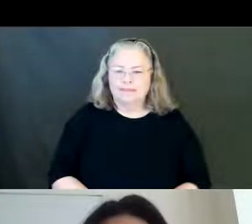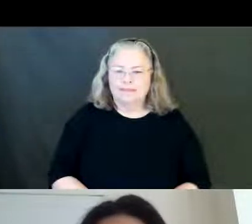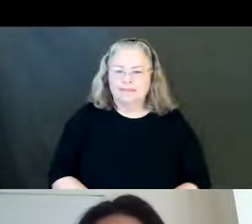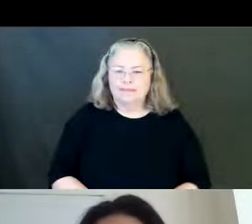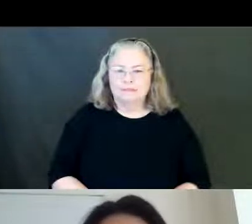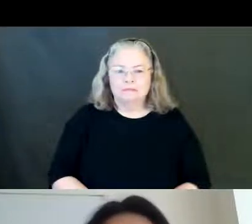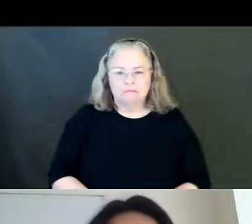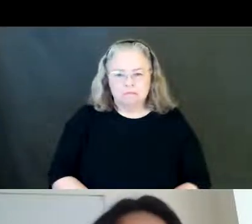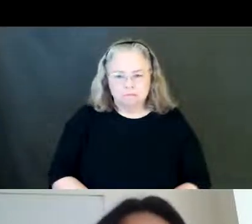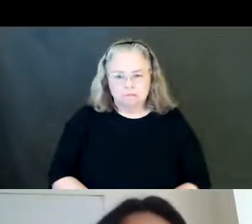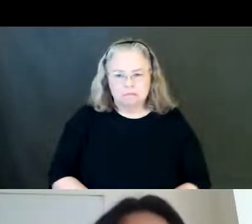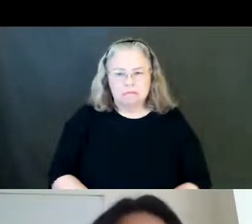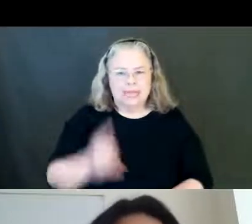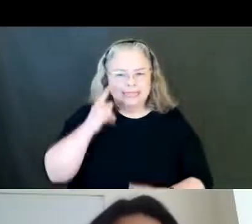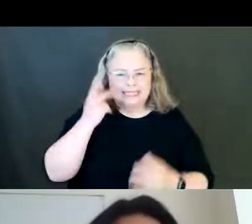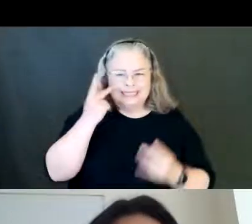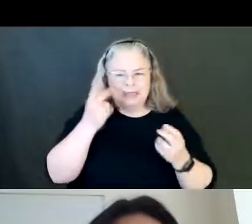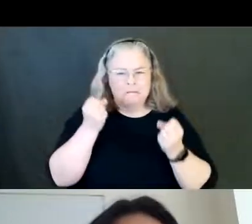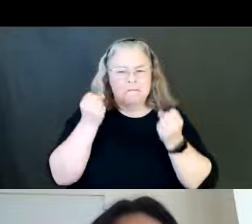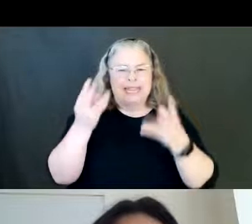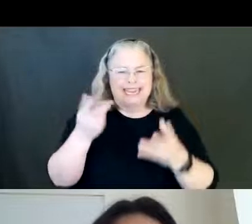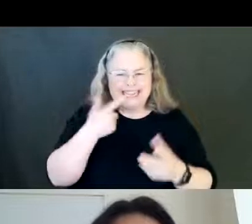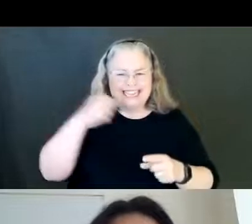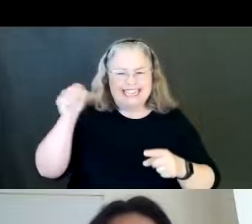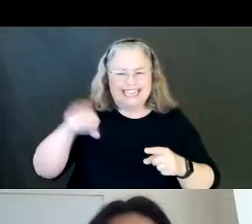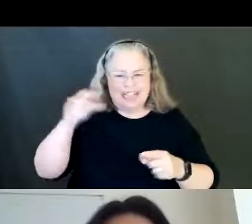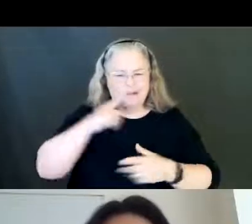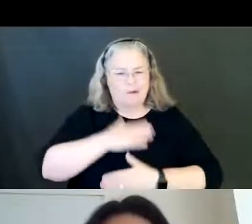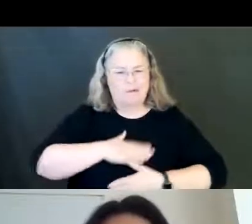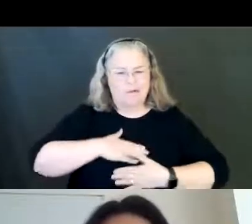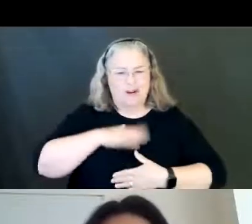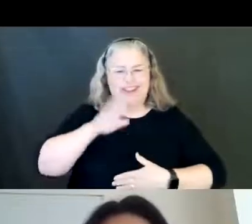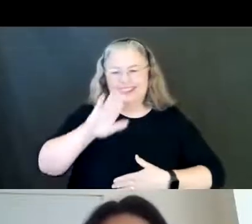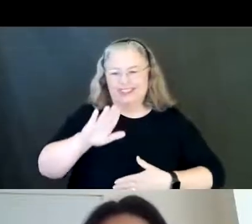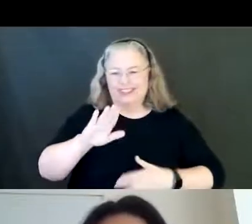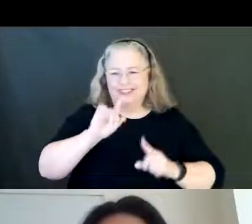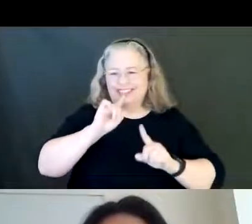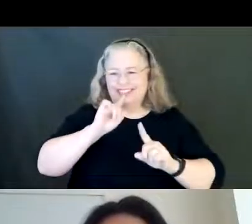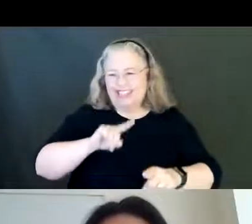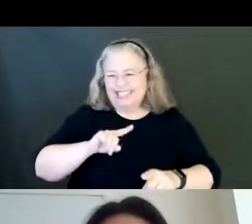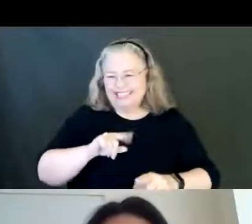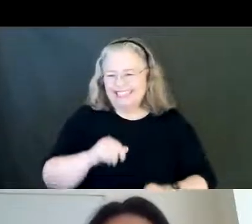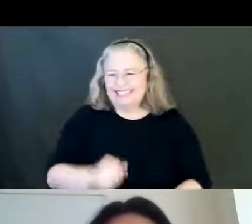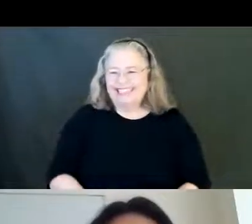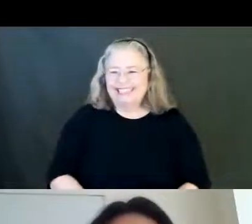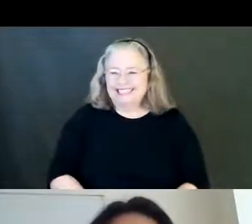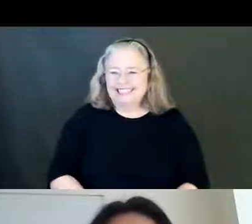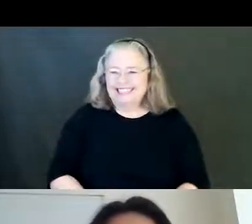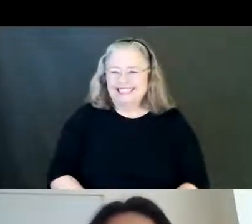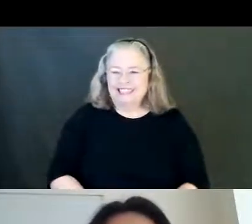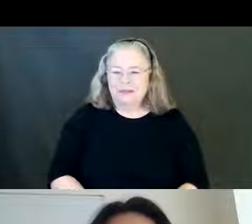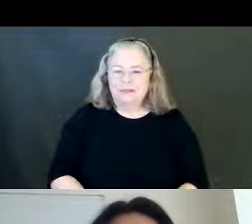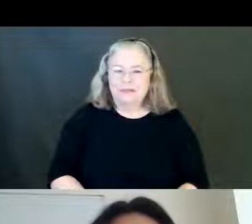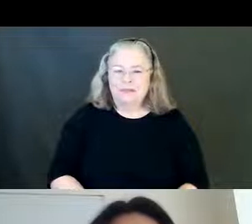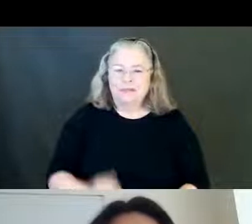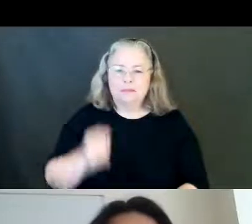Okay, I think we're seeing a lot of yeses, and I appreciate that response. I'm hoping to see that if you